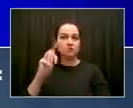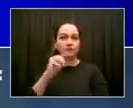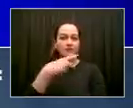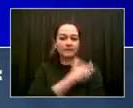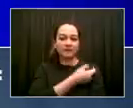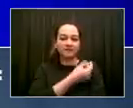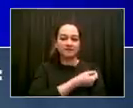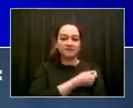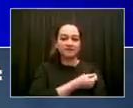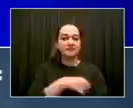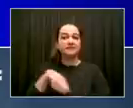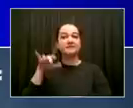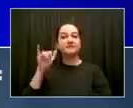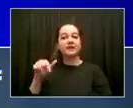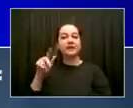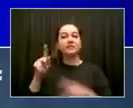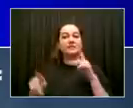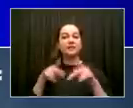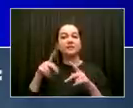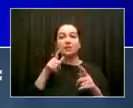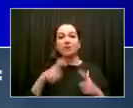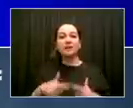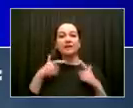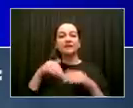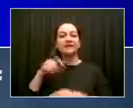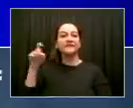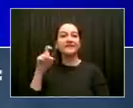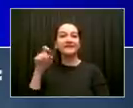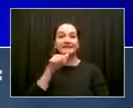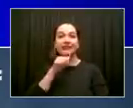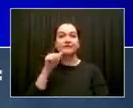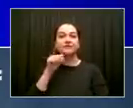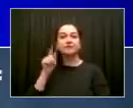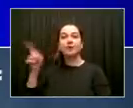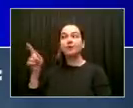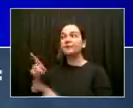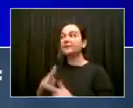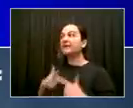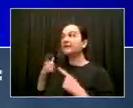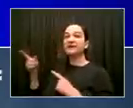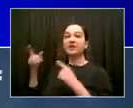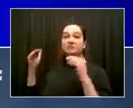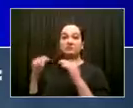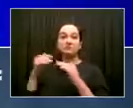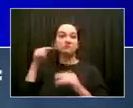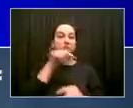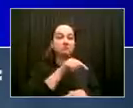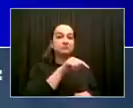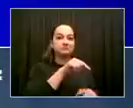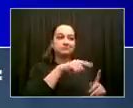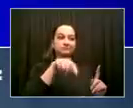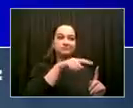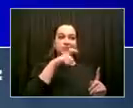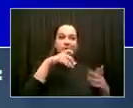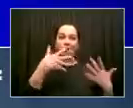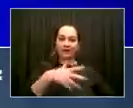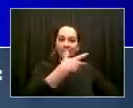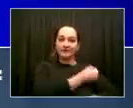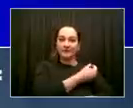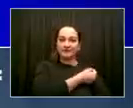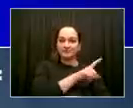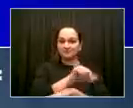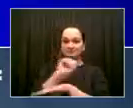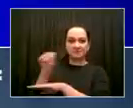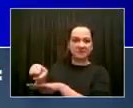So we've heard some really good news the last few days on supply, but the key thing is we need the supply in hand. I'm very happy to hear the projections coming